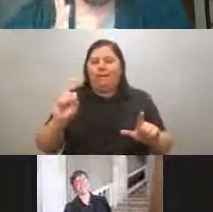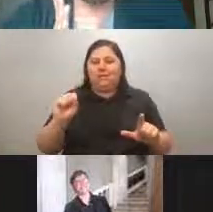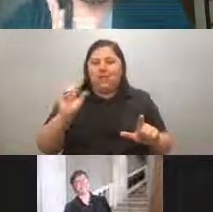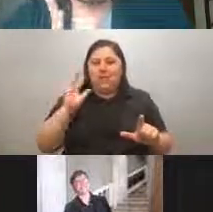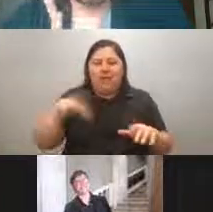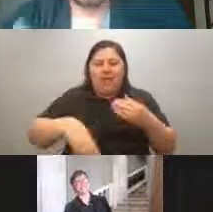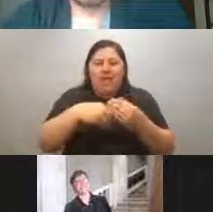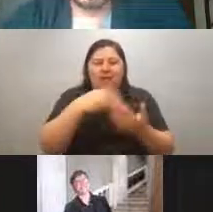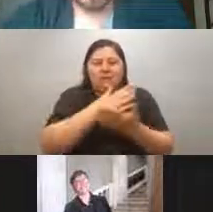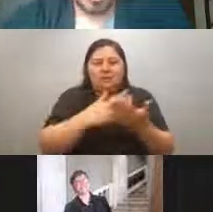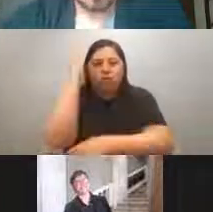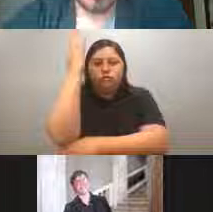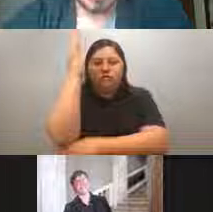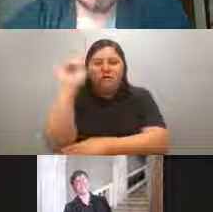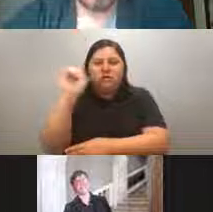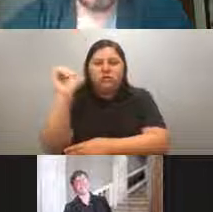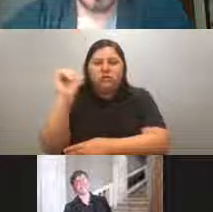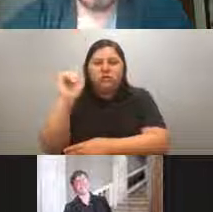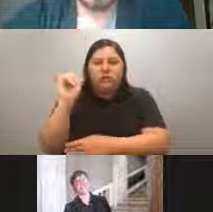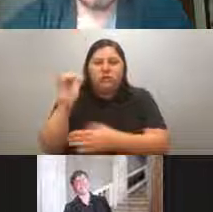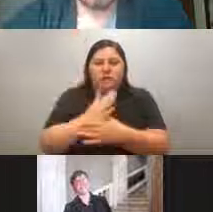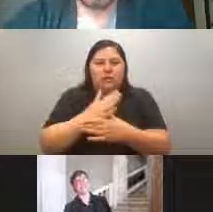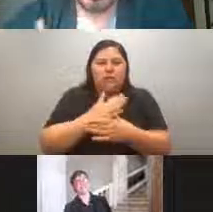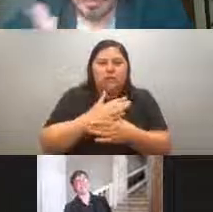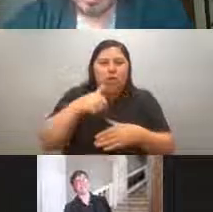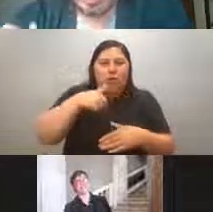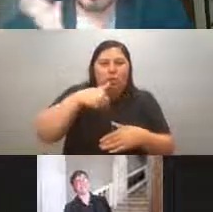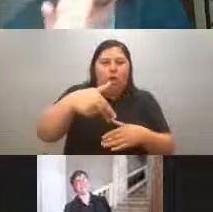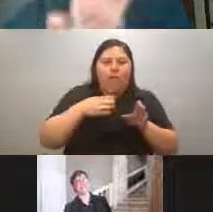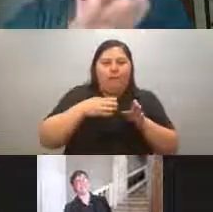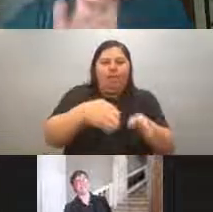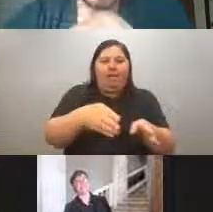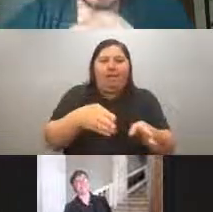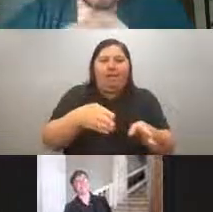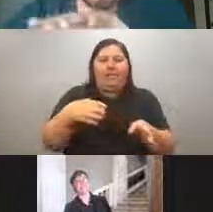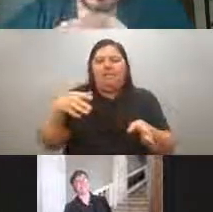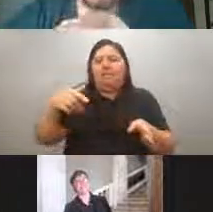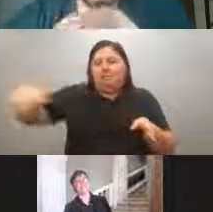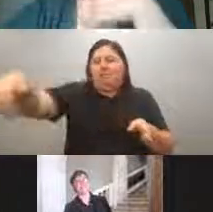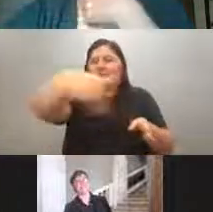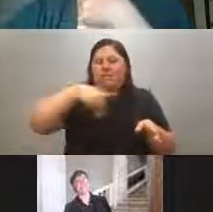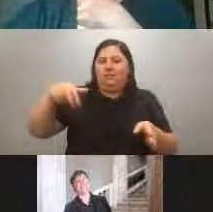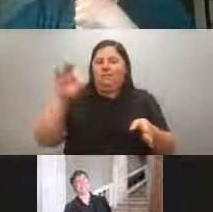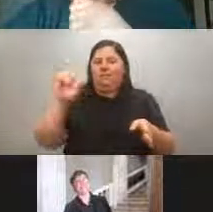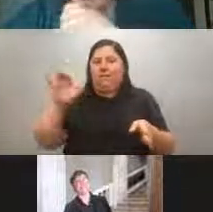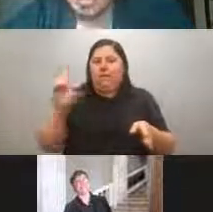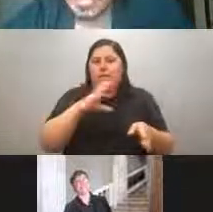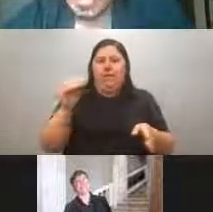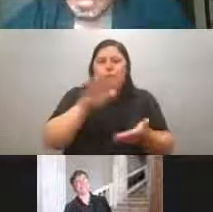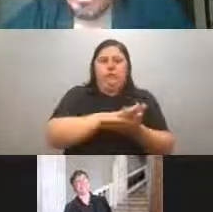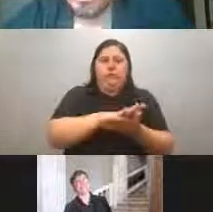between basically this like walkway, which is the field, and then the actual school